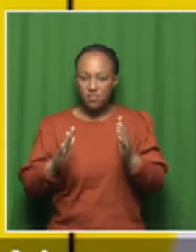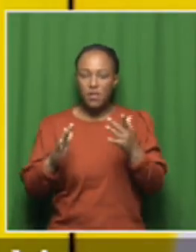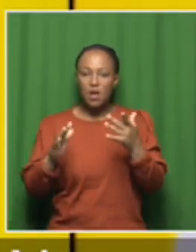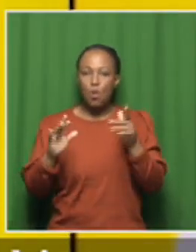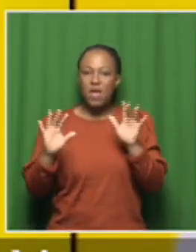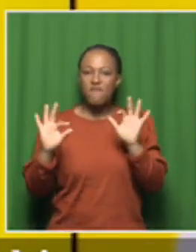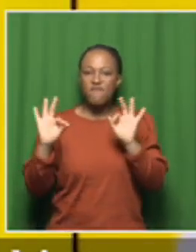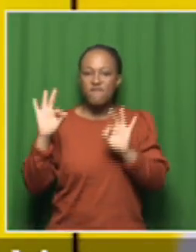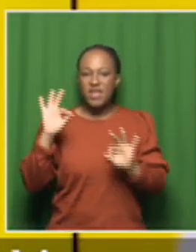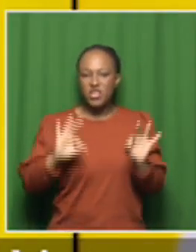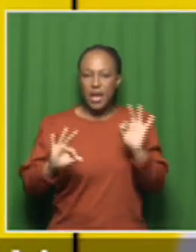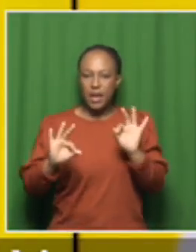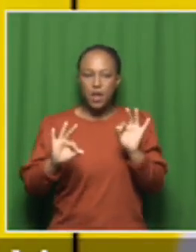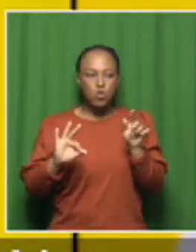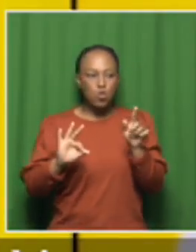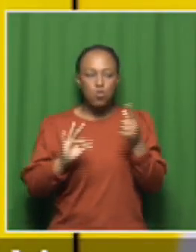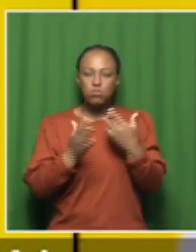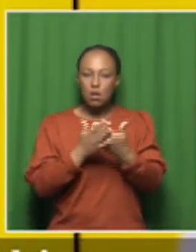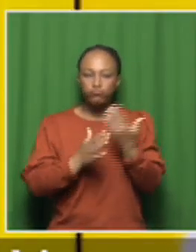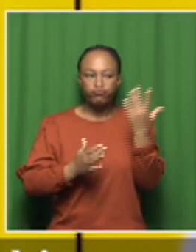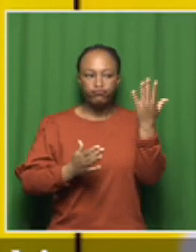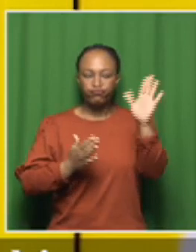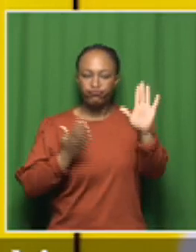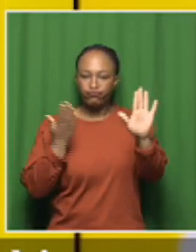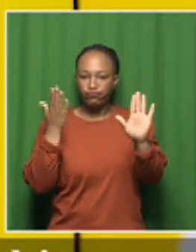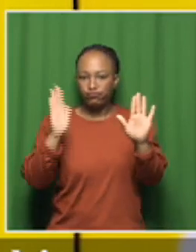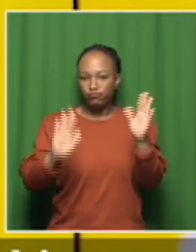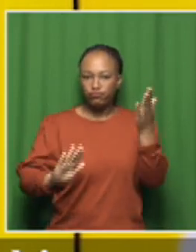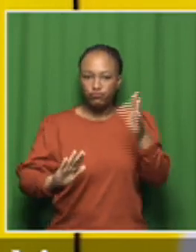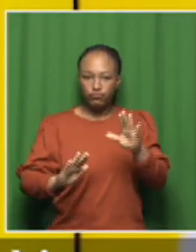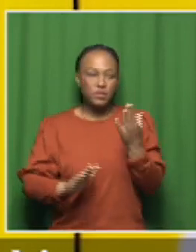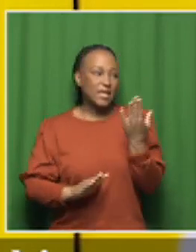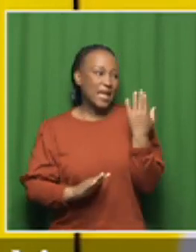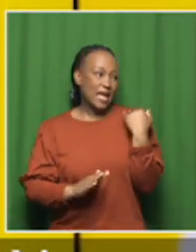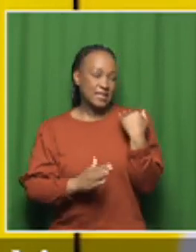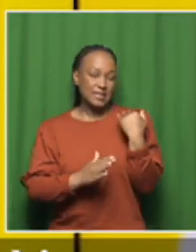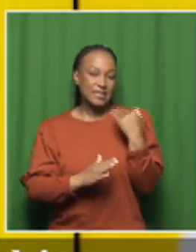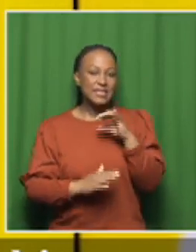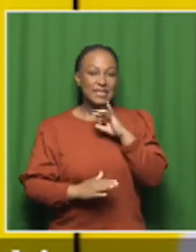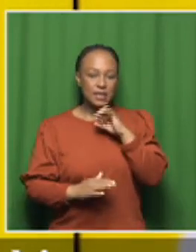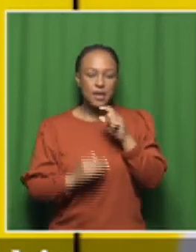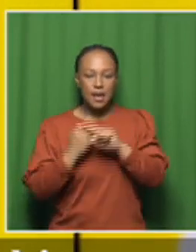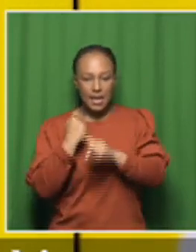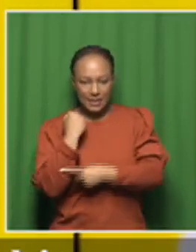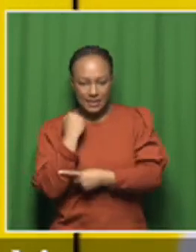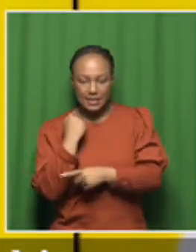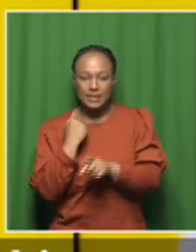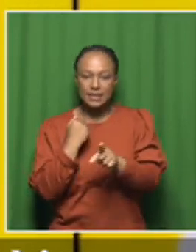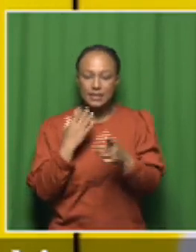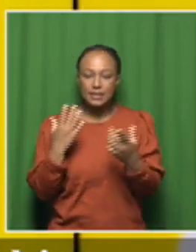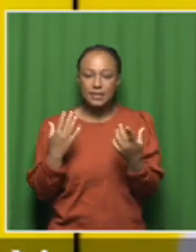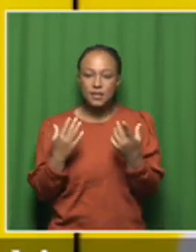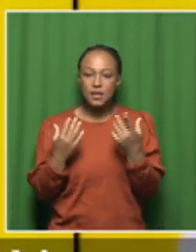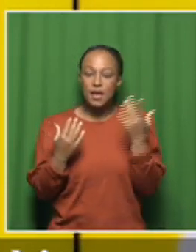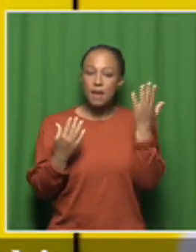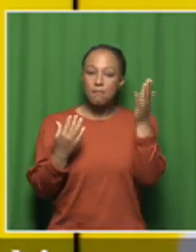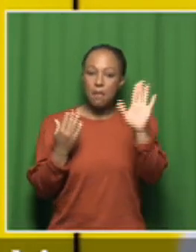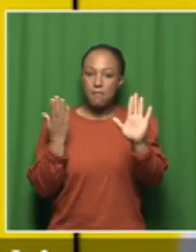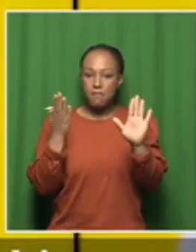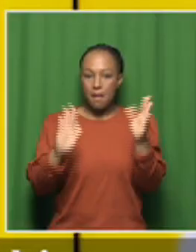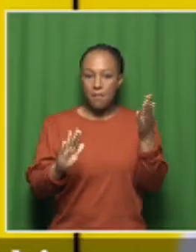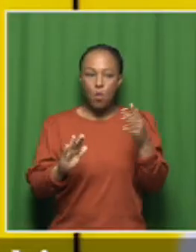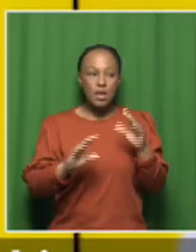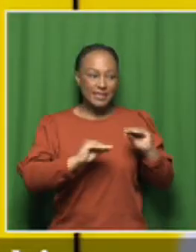setting. So last Saturday was our last session, actually. So the exhibition, now that we've been teaching